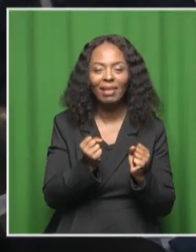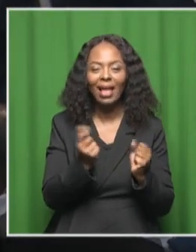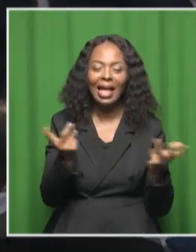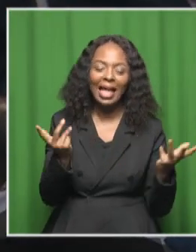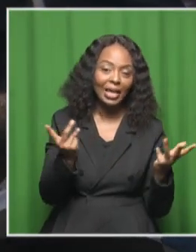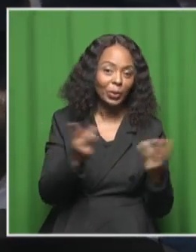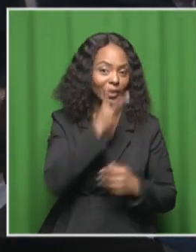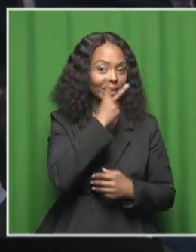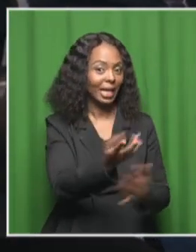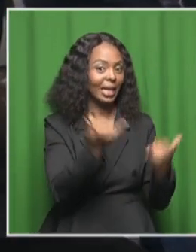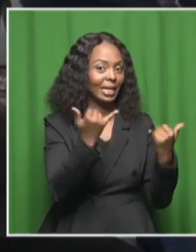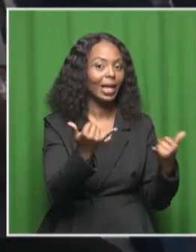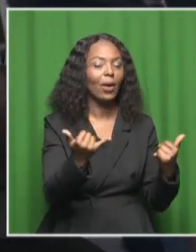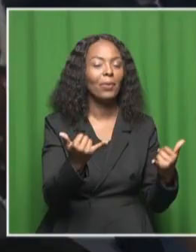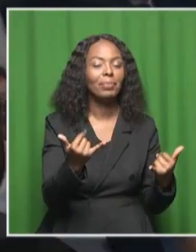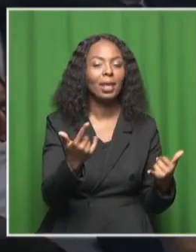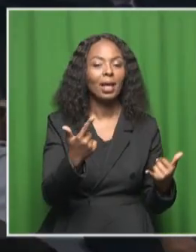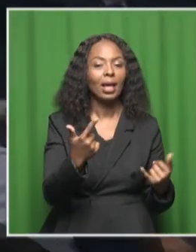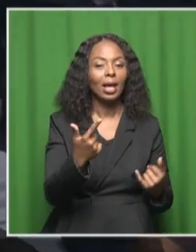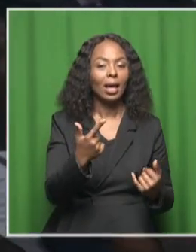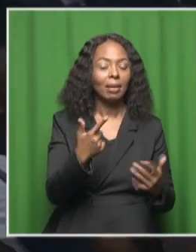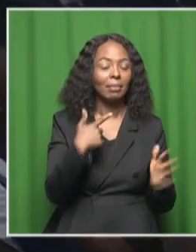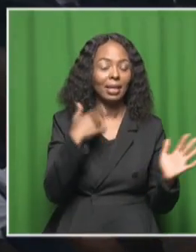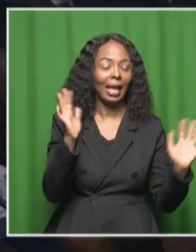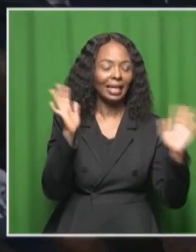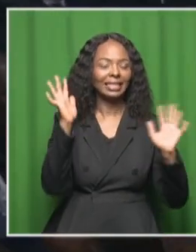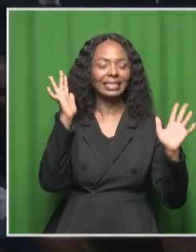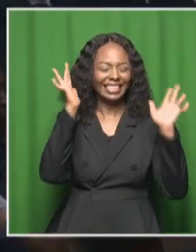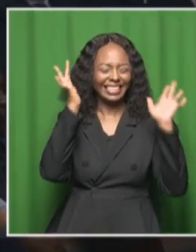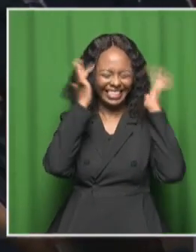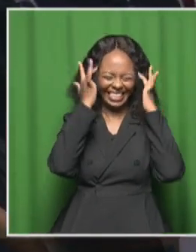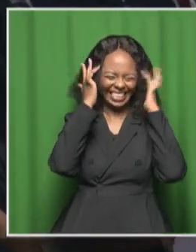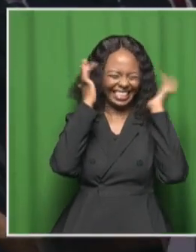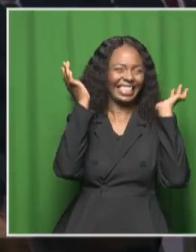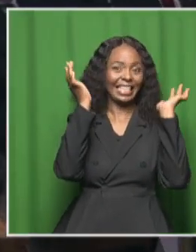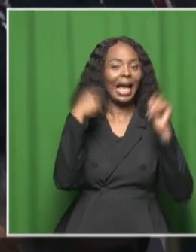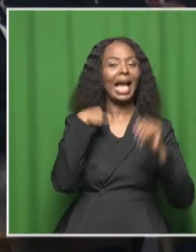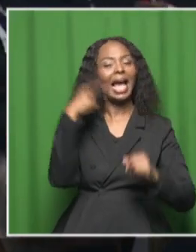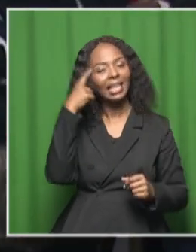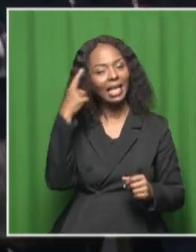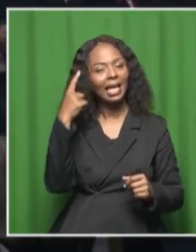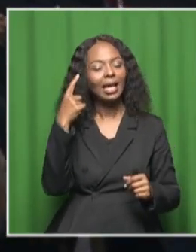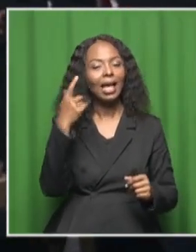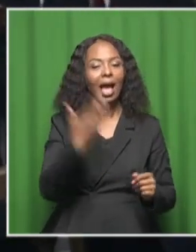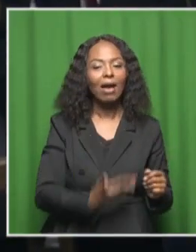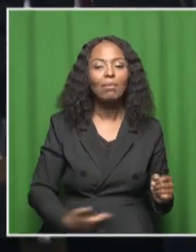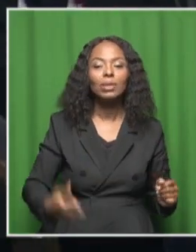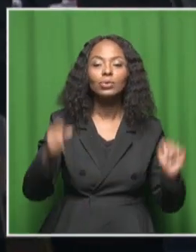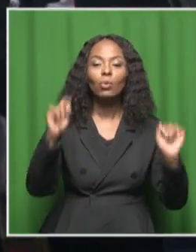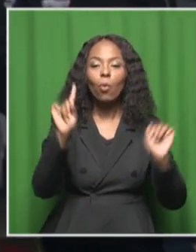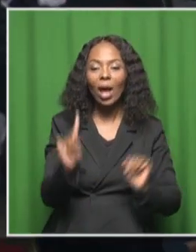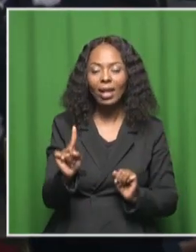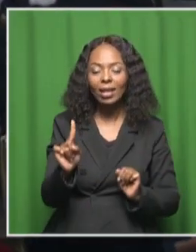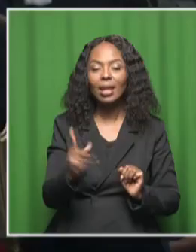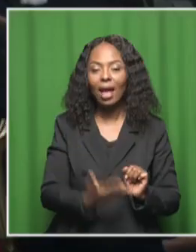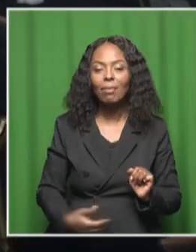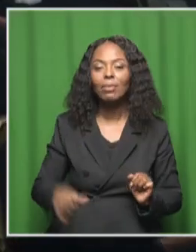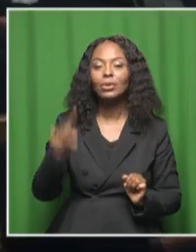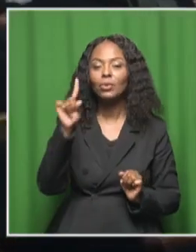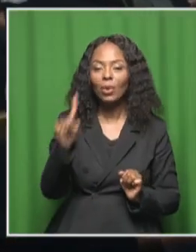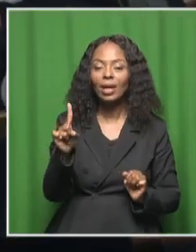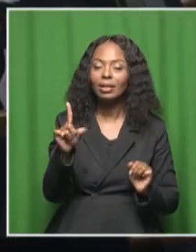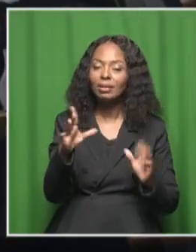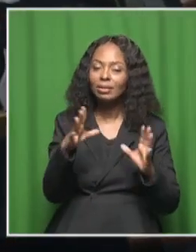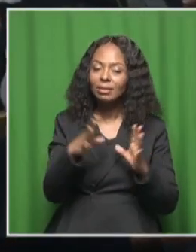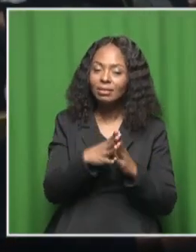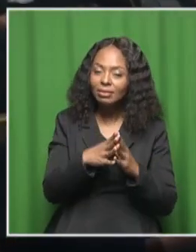Hey, now you see now that I'm truly blind. It should be 1:30. 1:30. Yes, okay. 2 p.m. 1:30. The minister